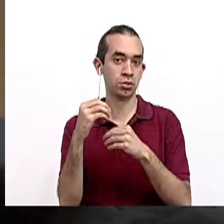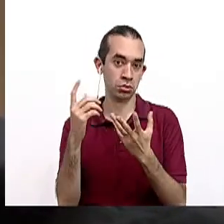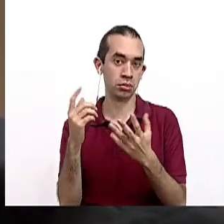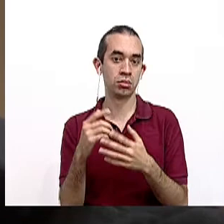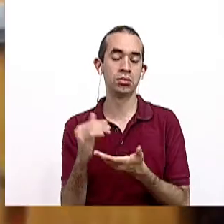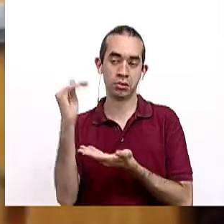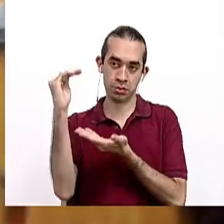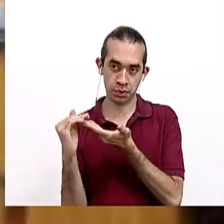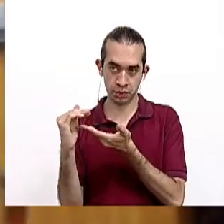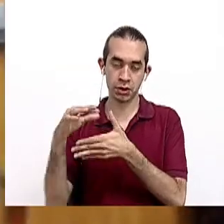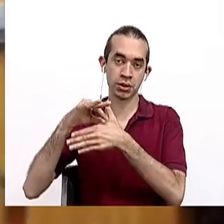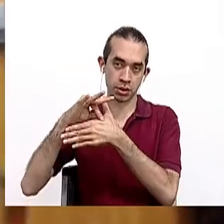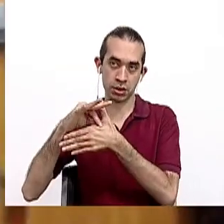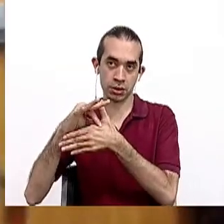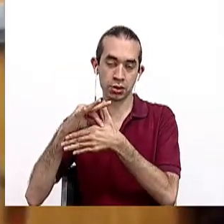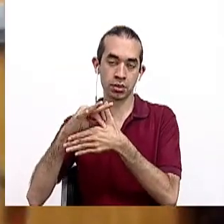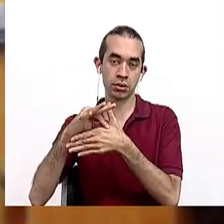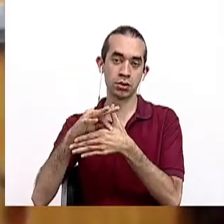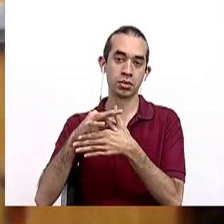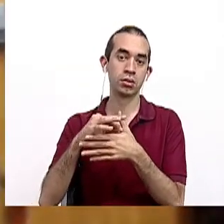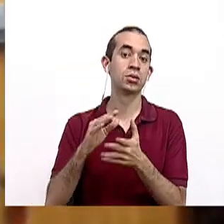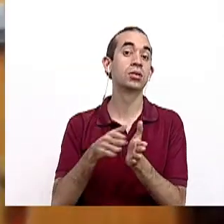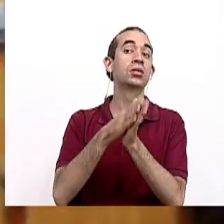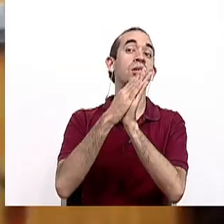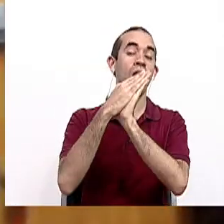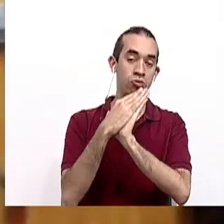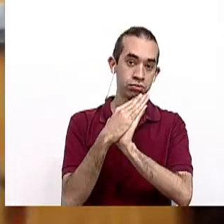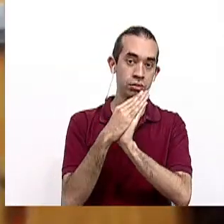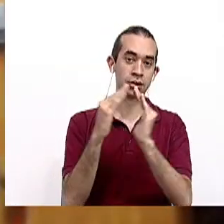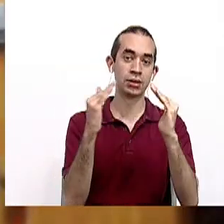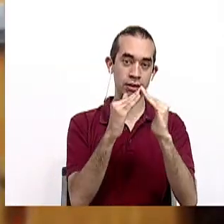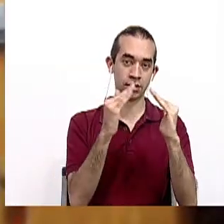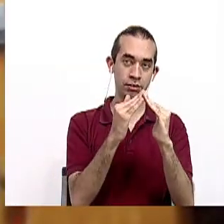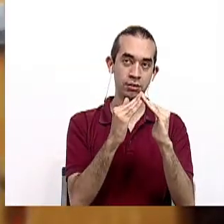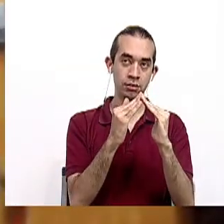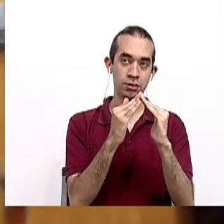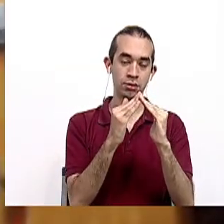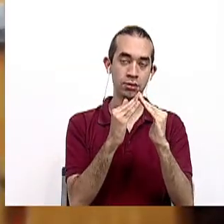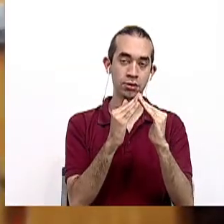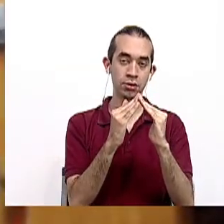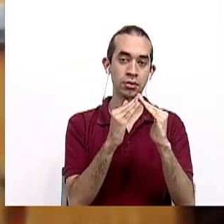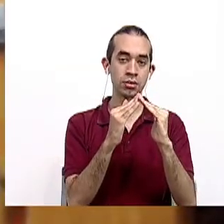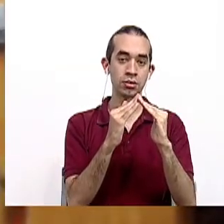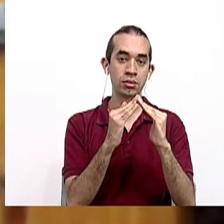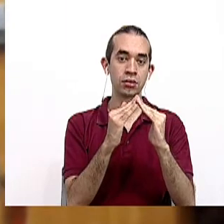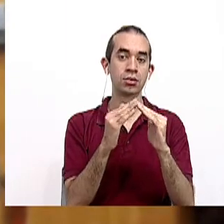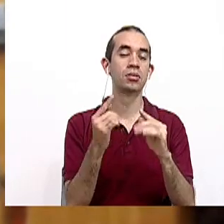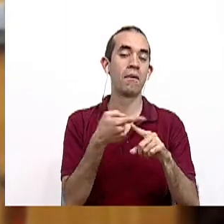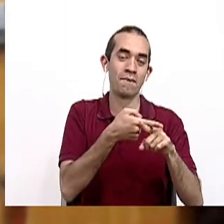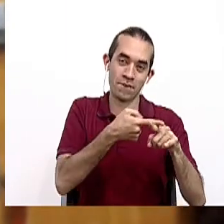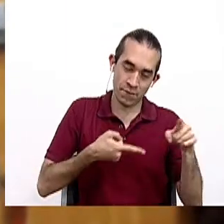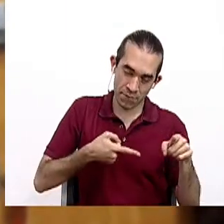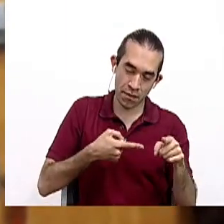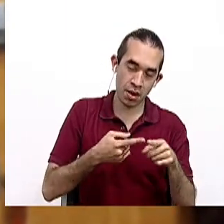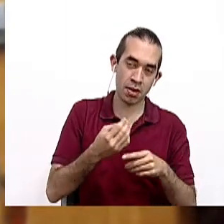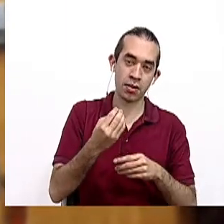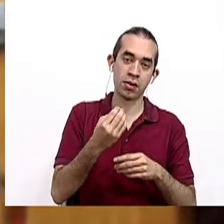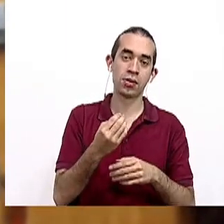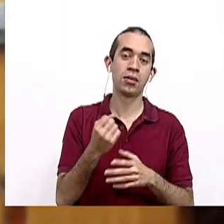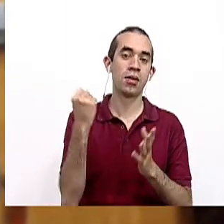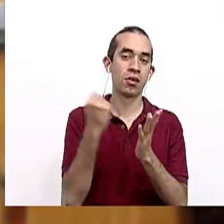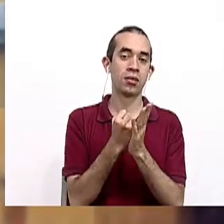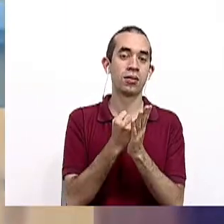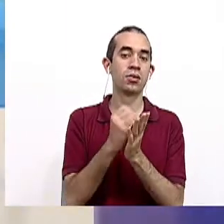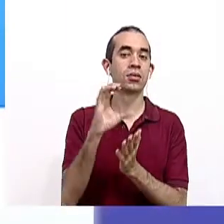less meat. And if you make a sandwich at home, you will normally halve the carbon footprint of